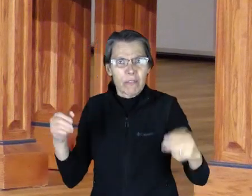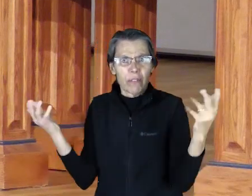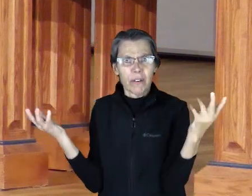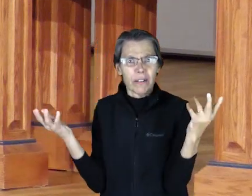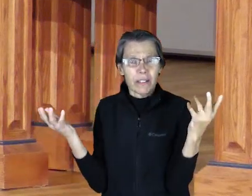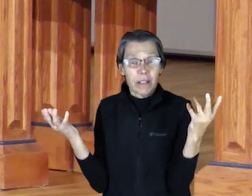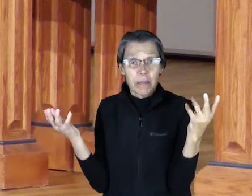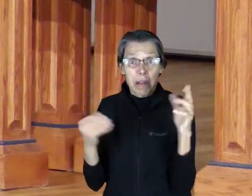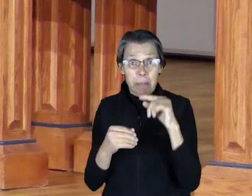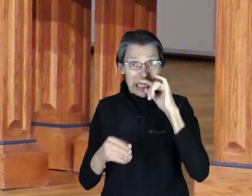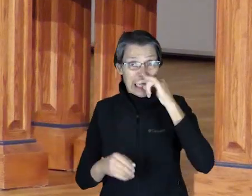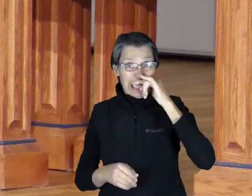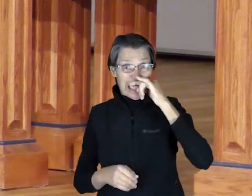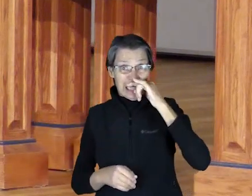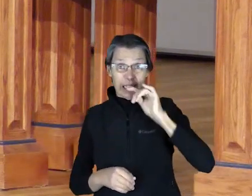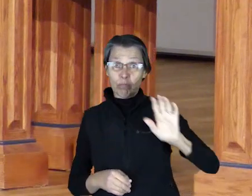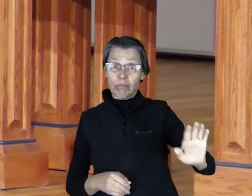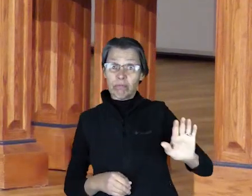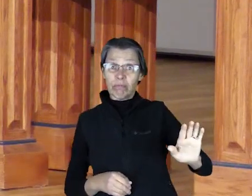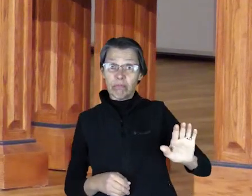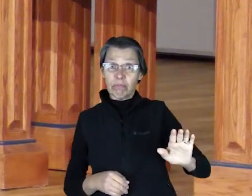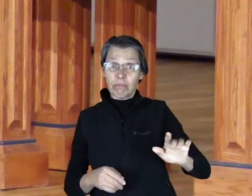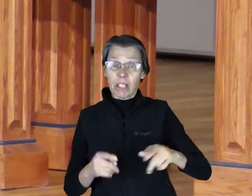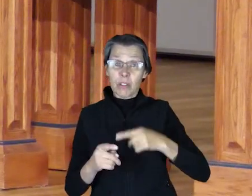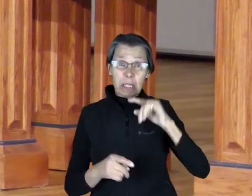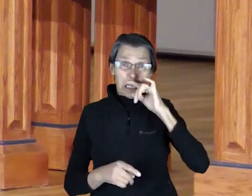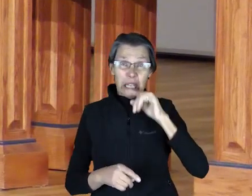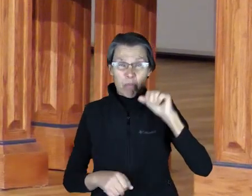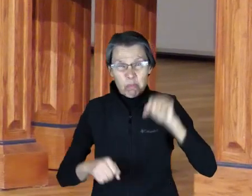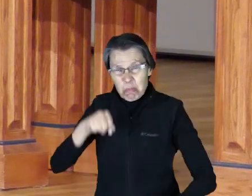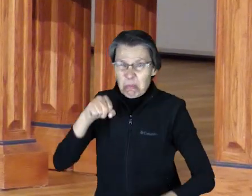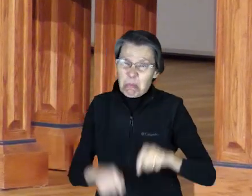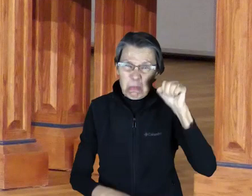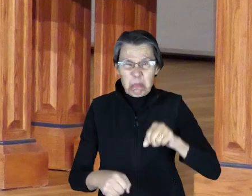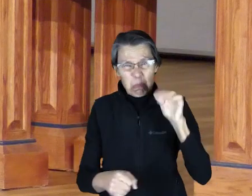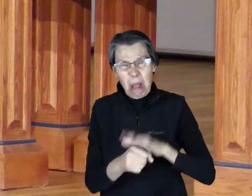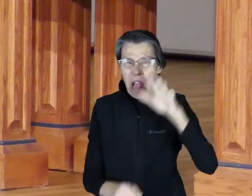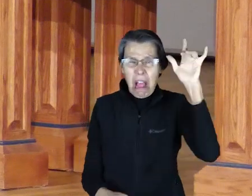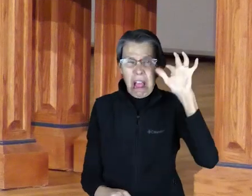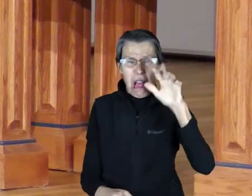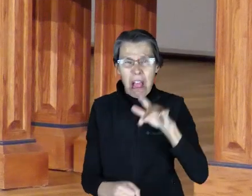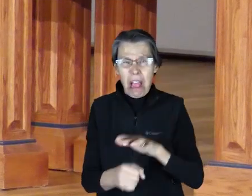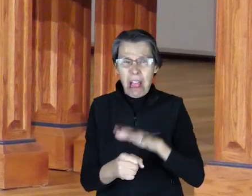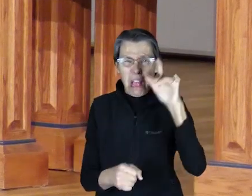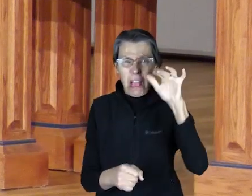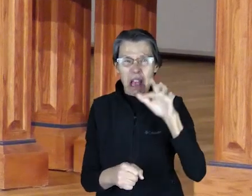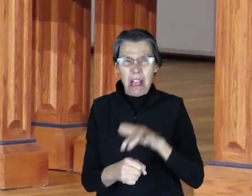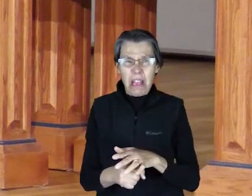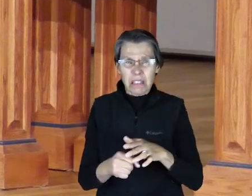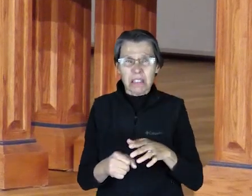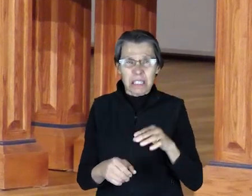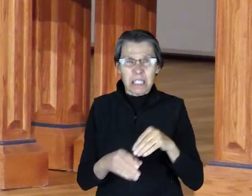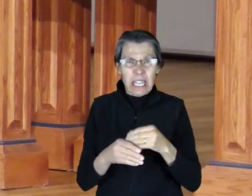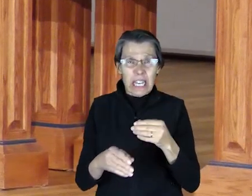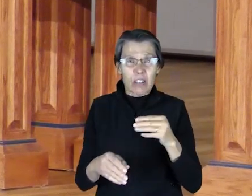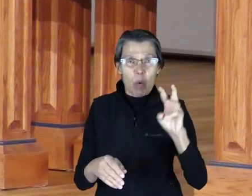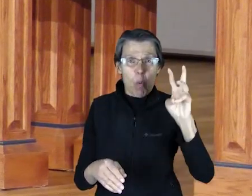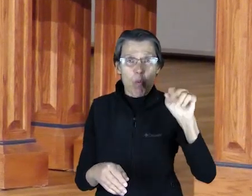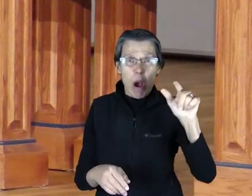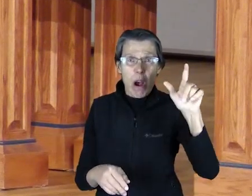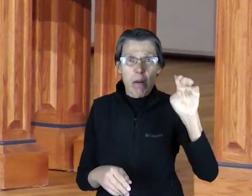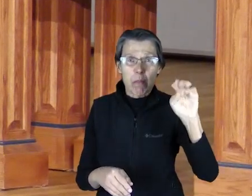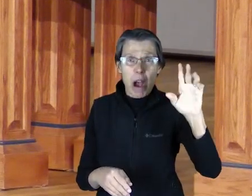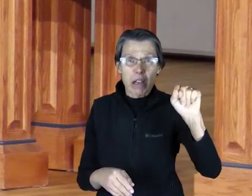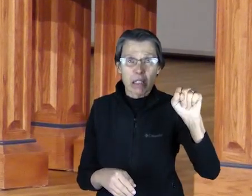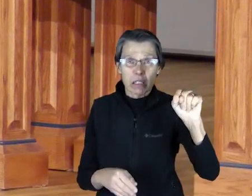Maybe the hardest thing about childing is when you stomp your feet and have a temper tantrum in the middle of an aisle in a discount store because you want a